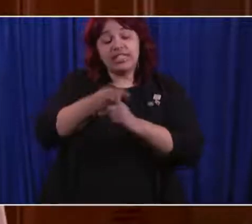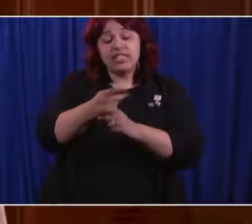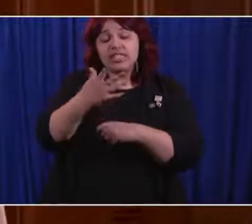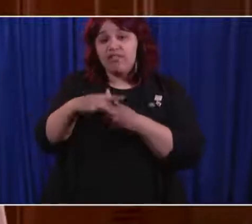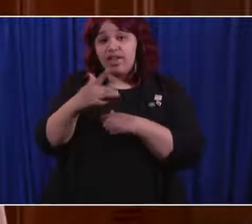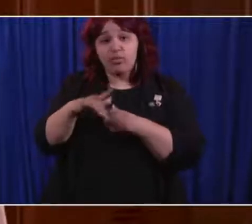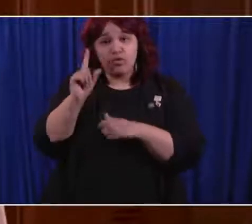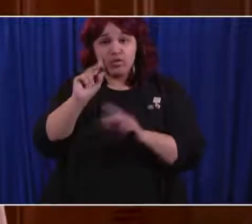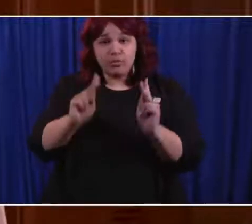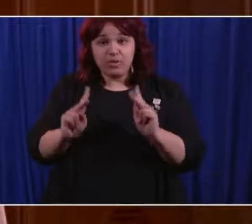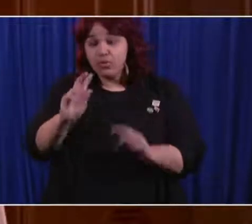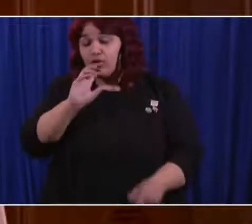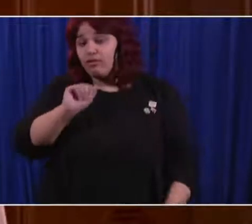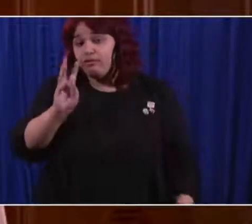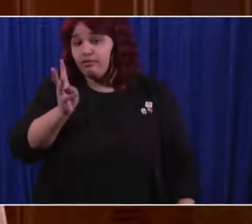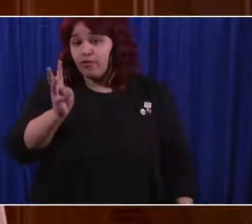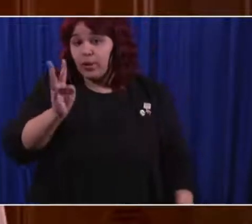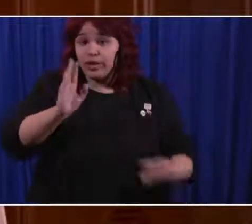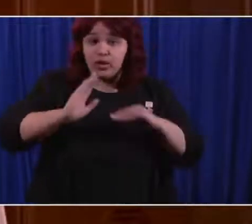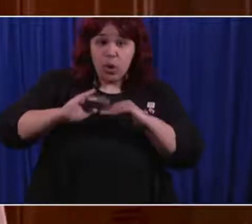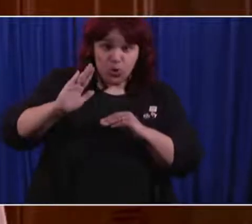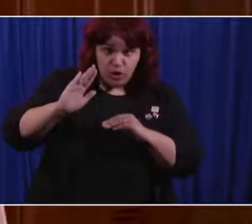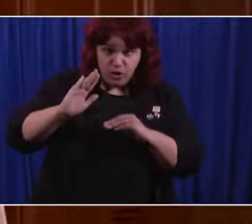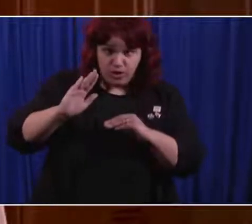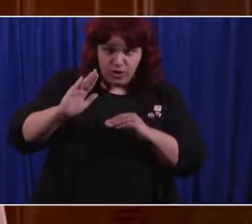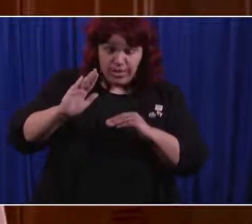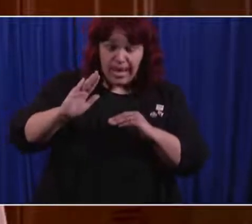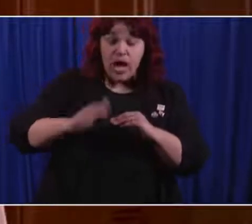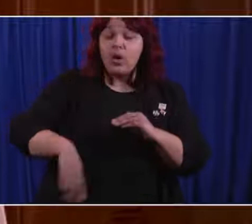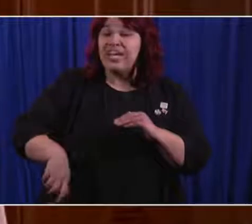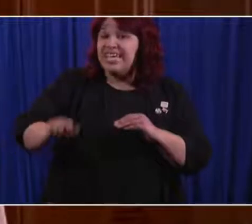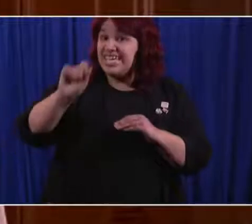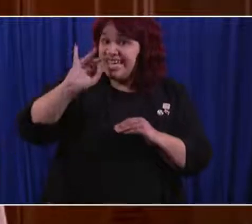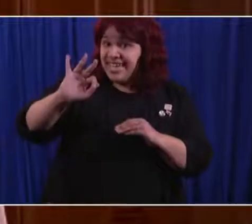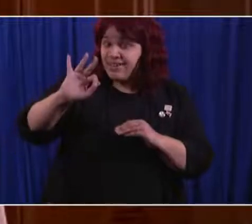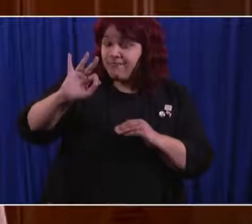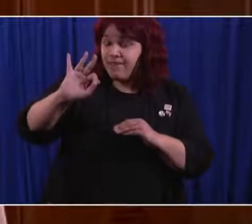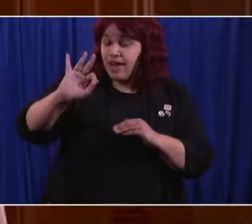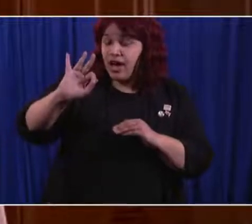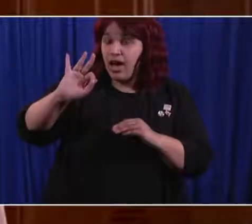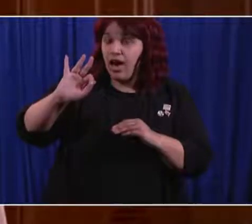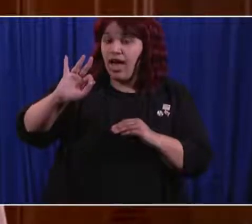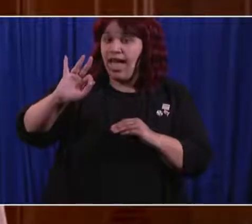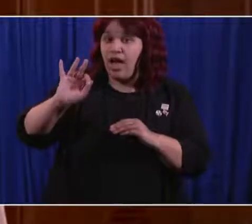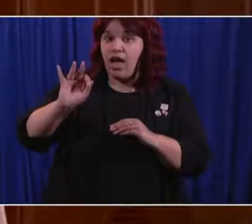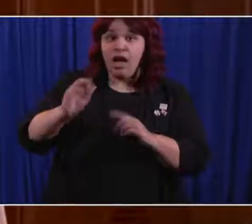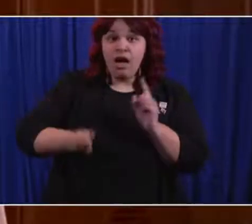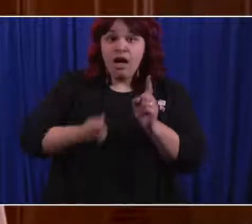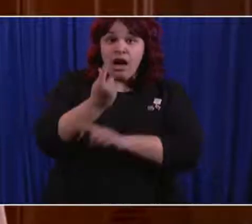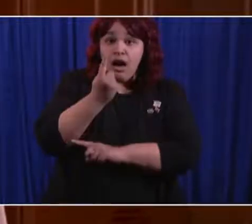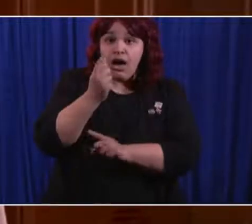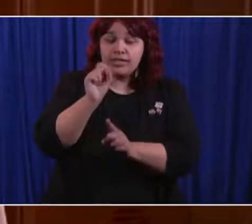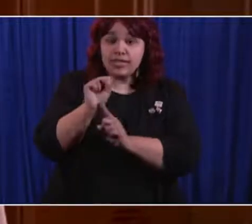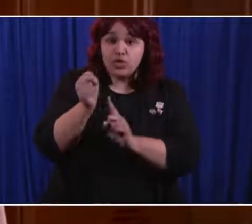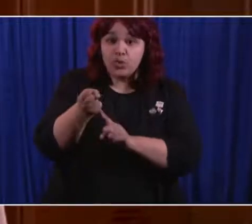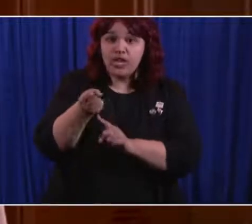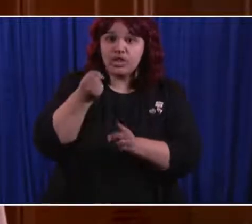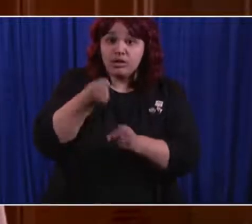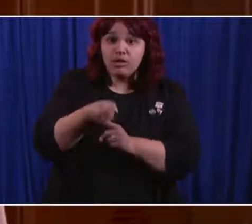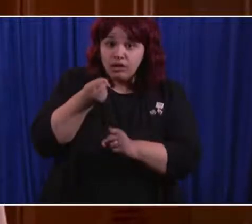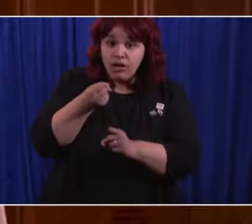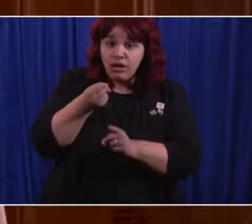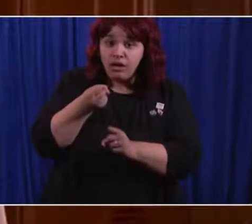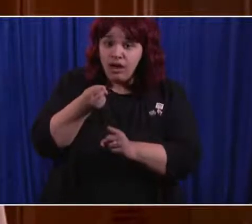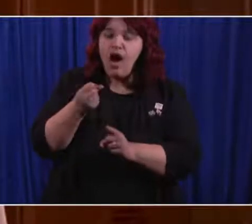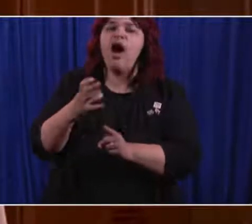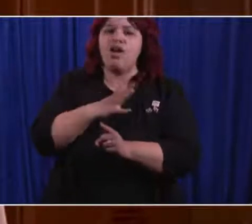And unless there's some, very significant reason, you should not deviate from that. A